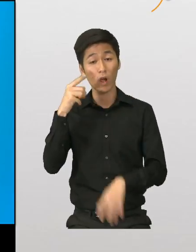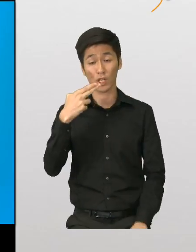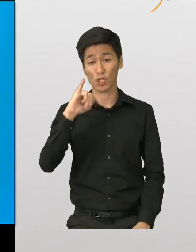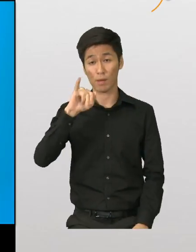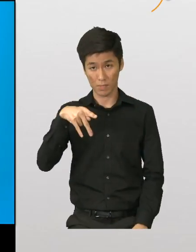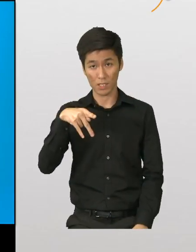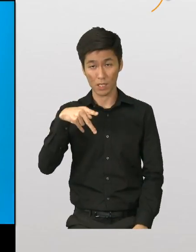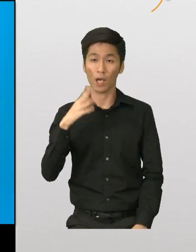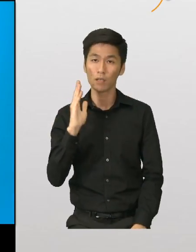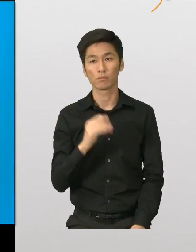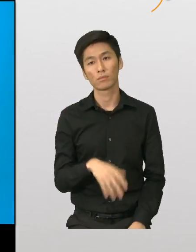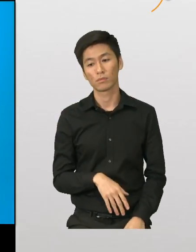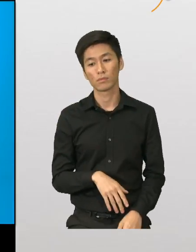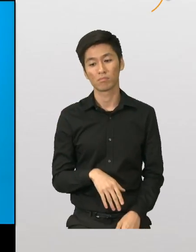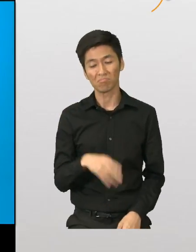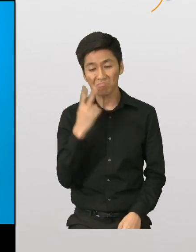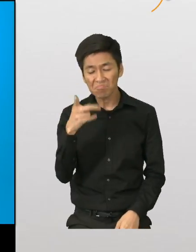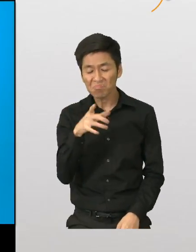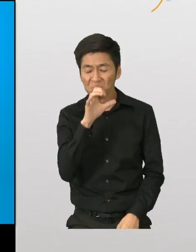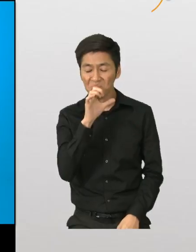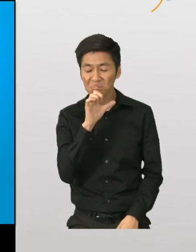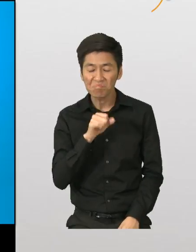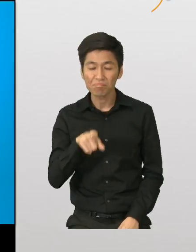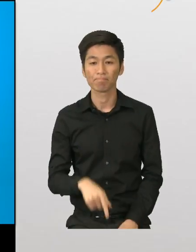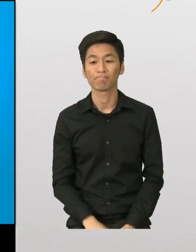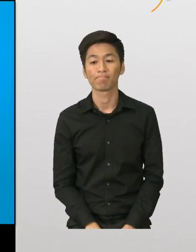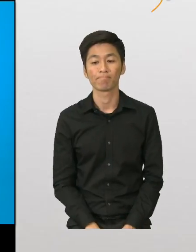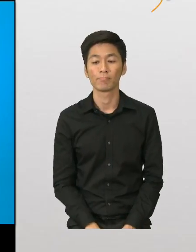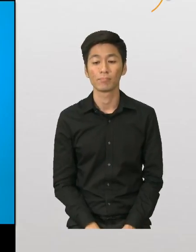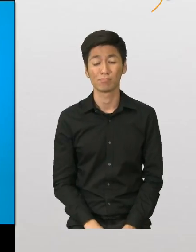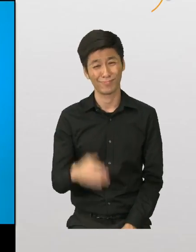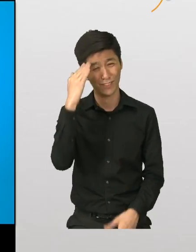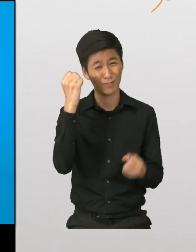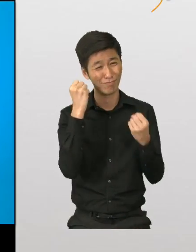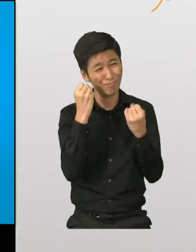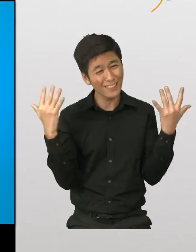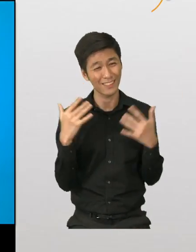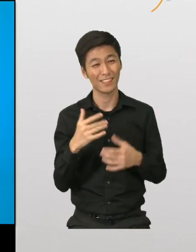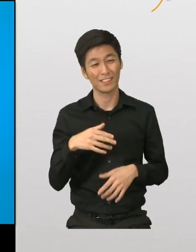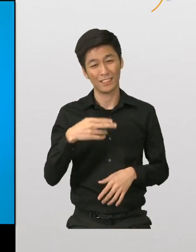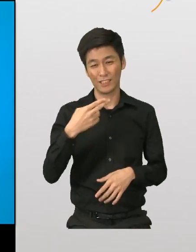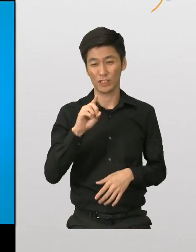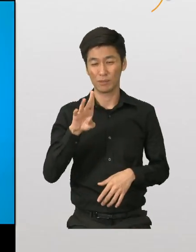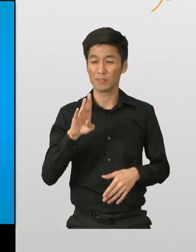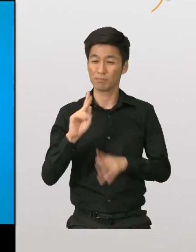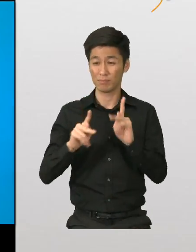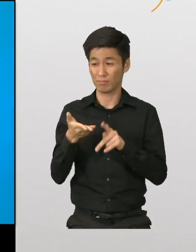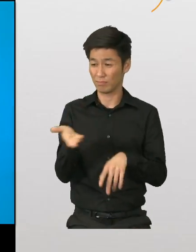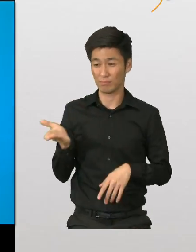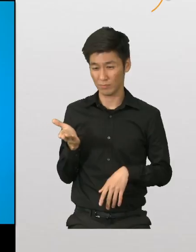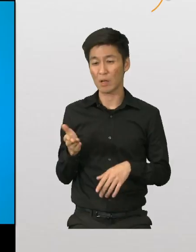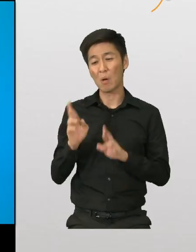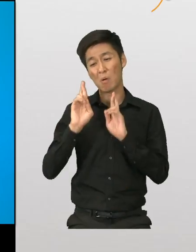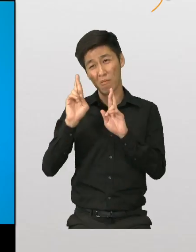starting to show their age. I know many HDB residents in these younger flats are also hoping